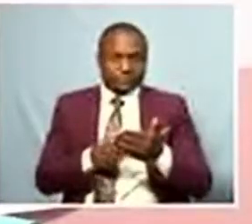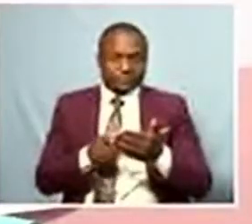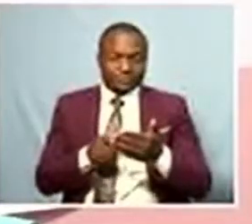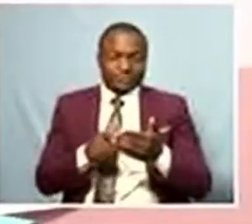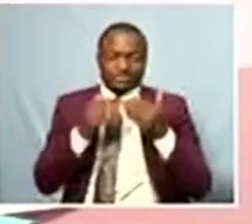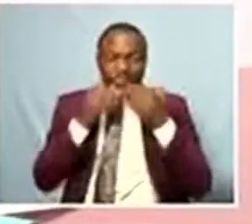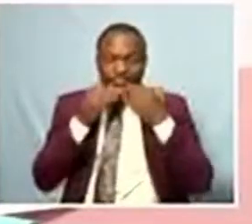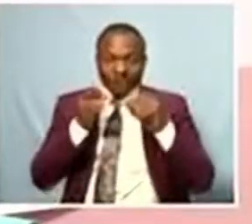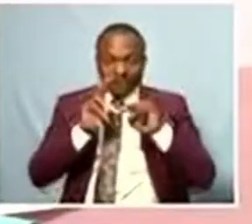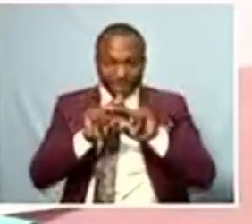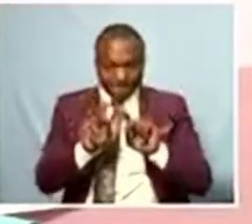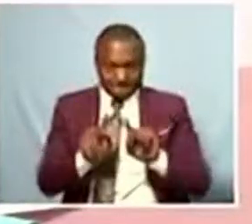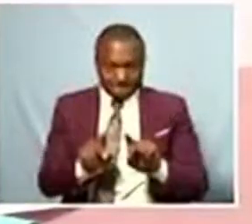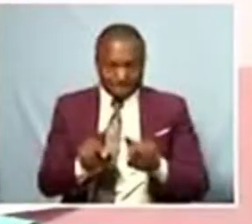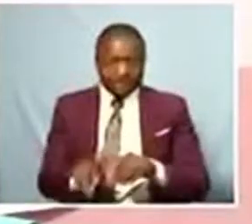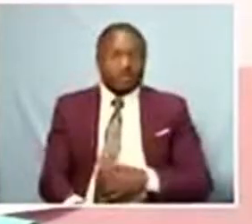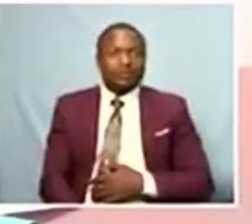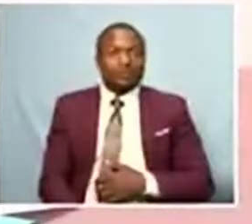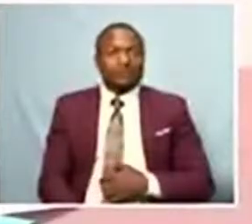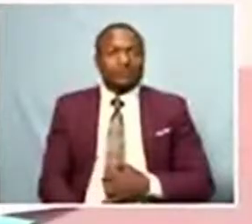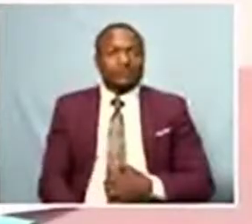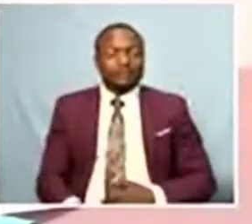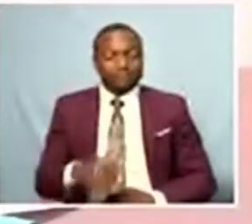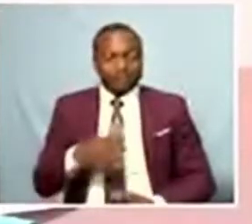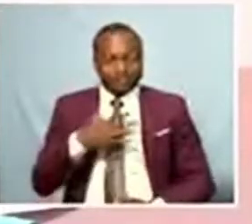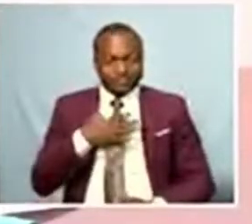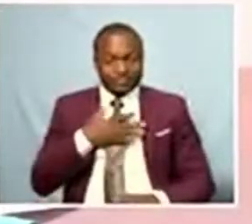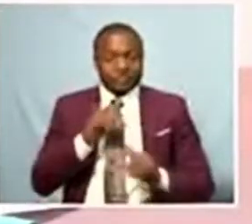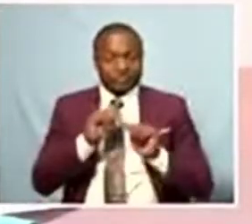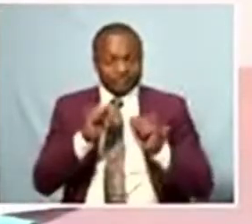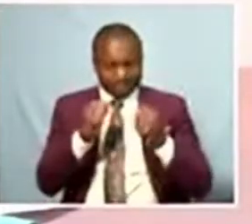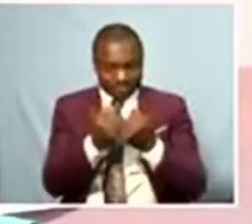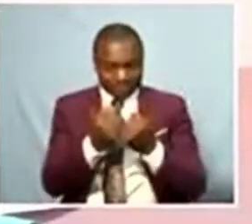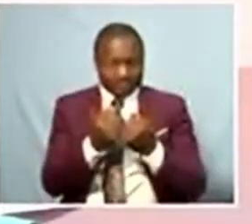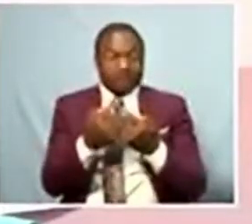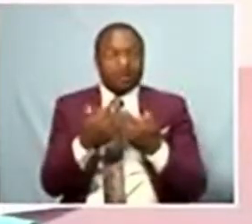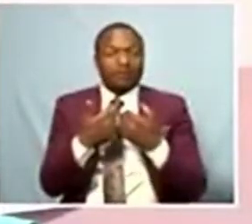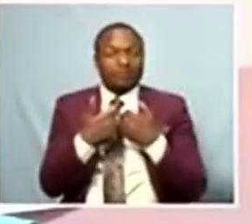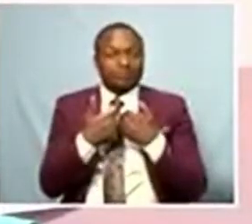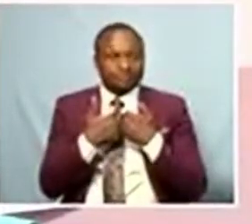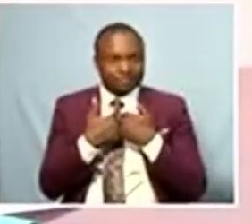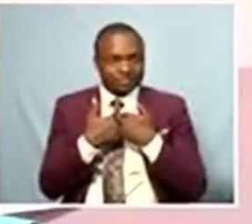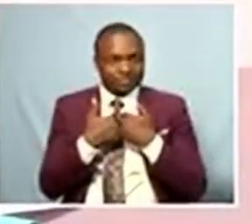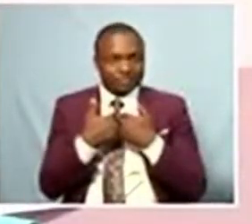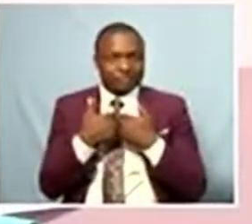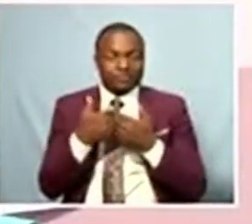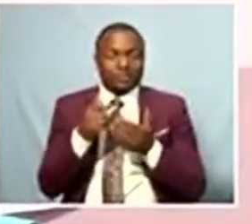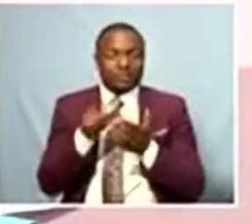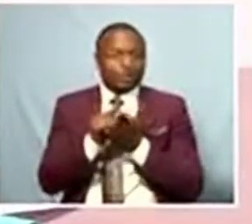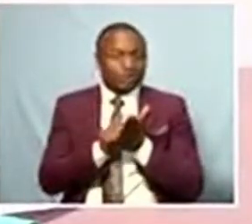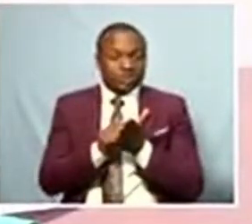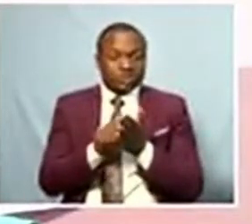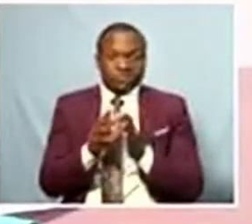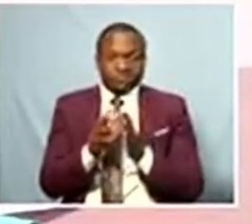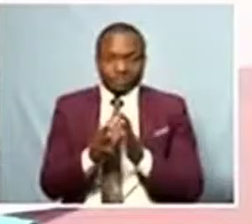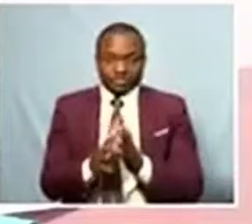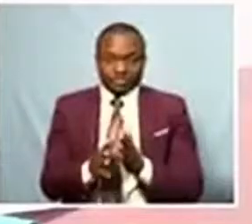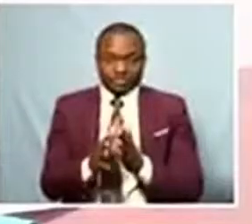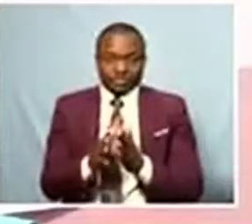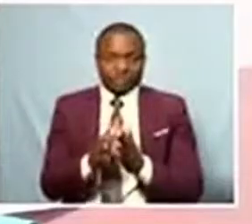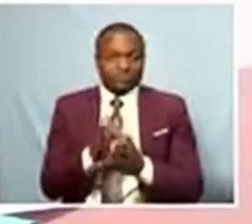Thank you, Honorable Chairperson. In my team, I have our legal person, Mr.